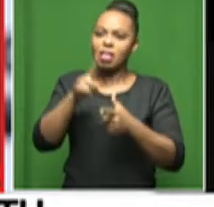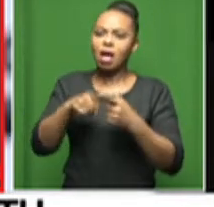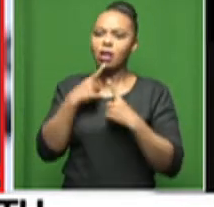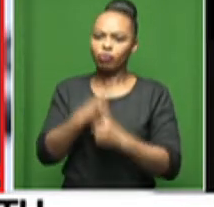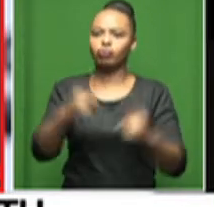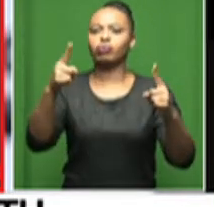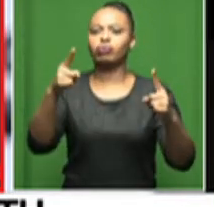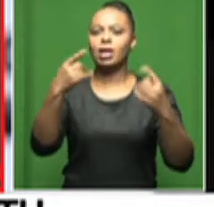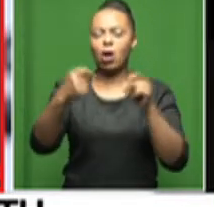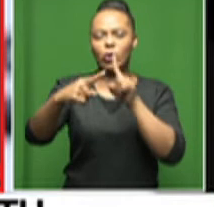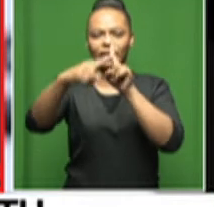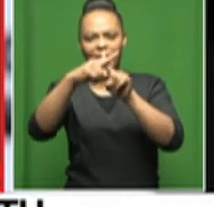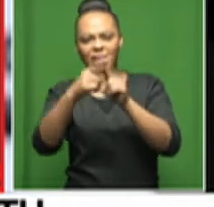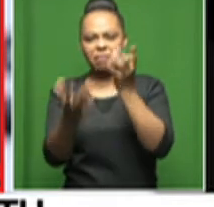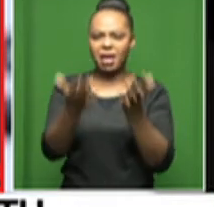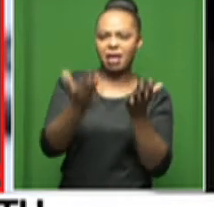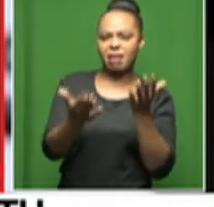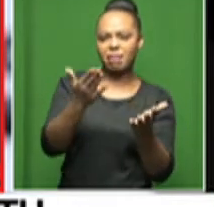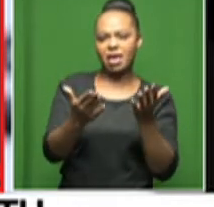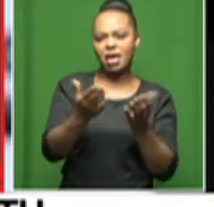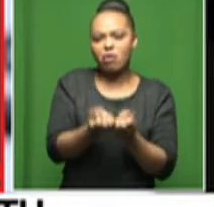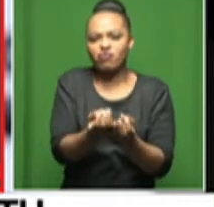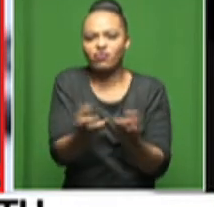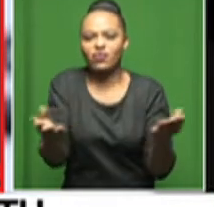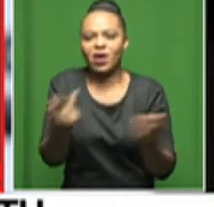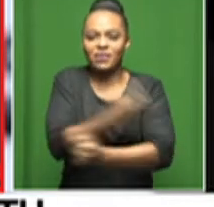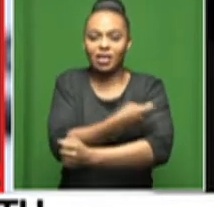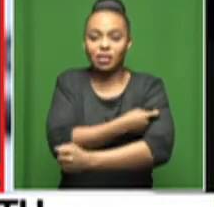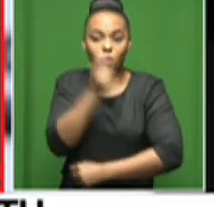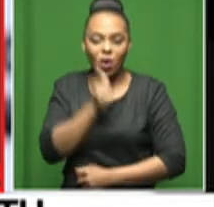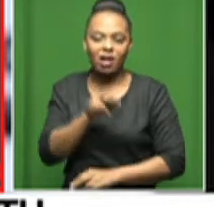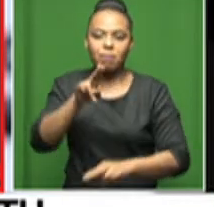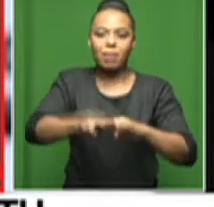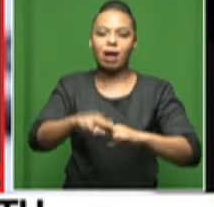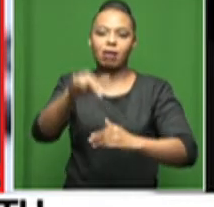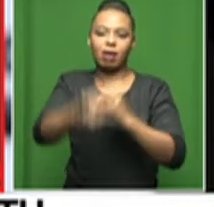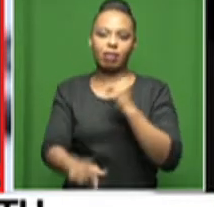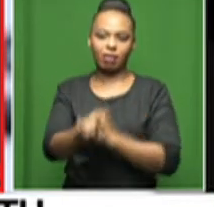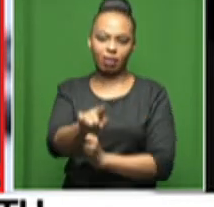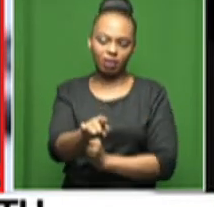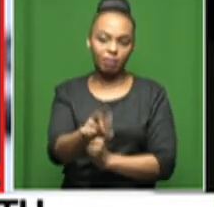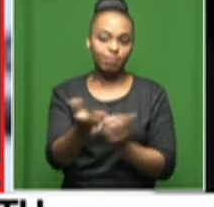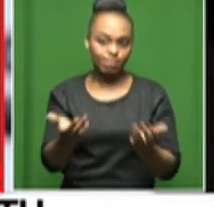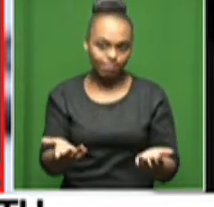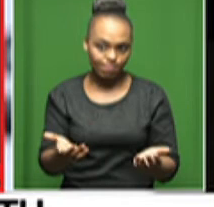targeting a release of these vaccines in February. And